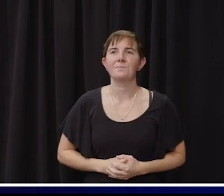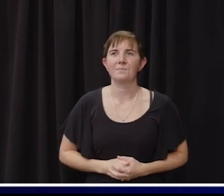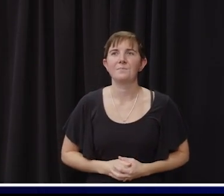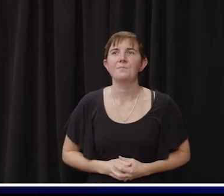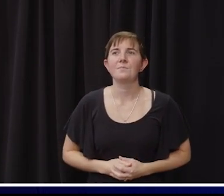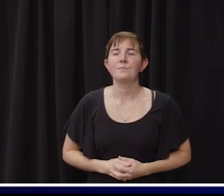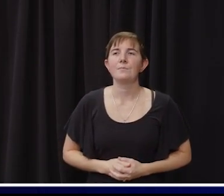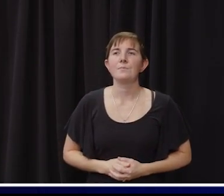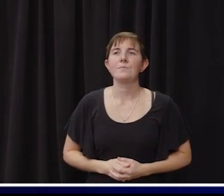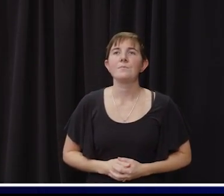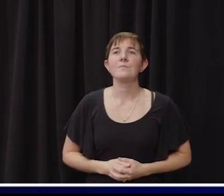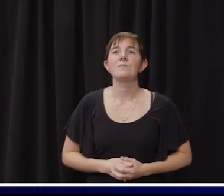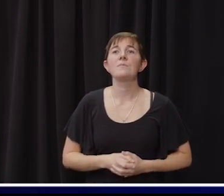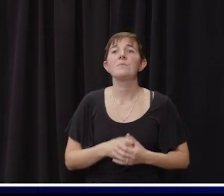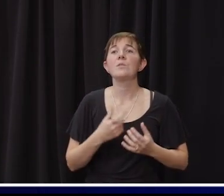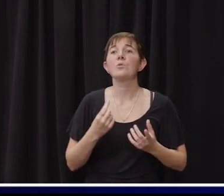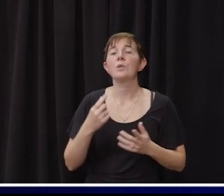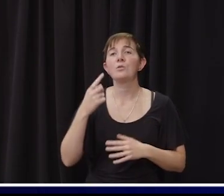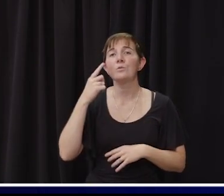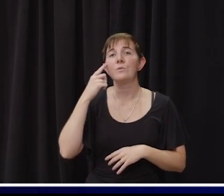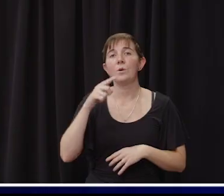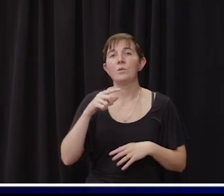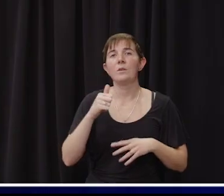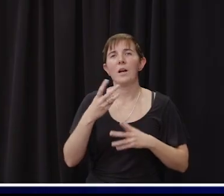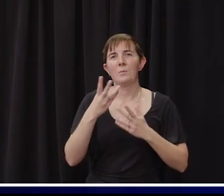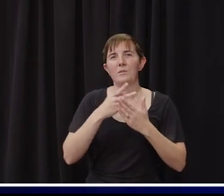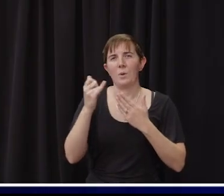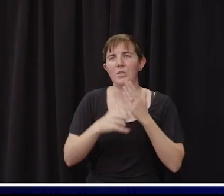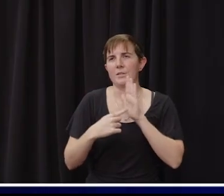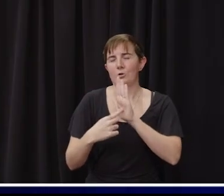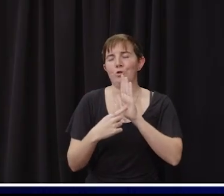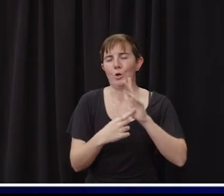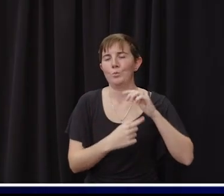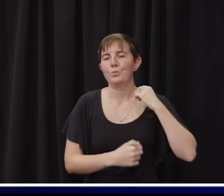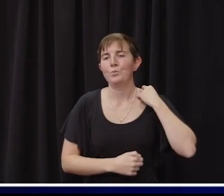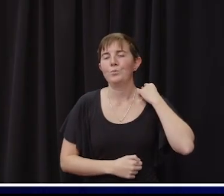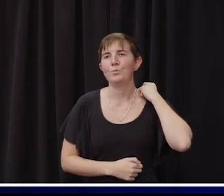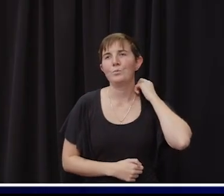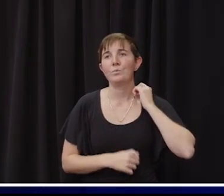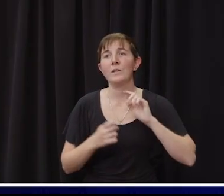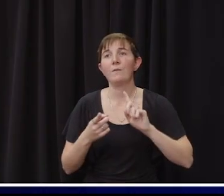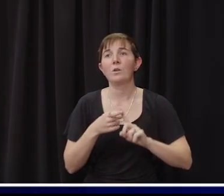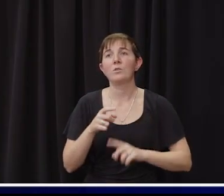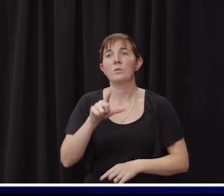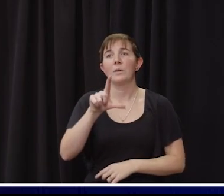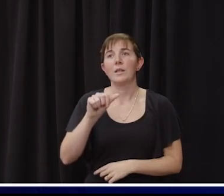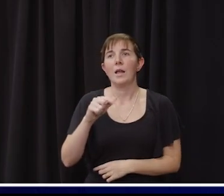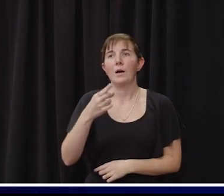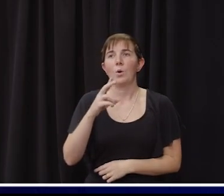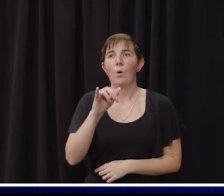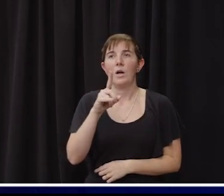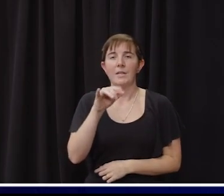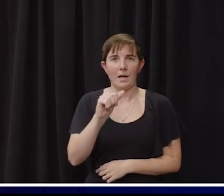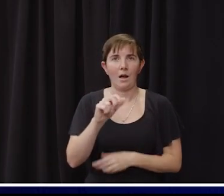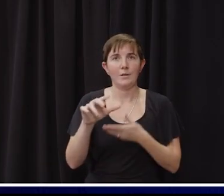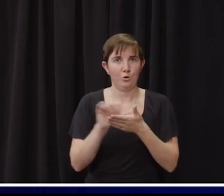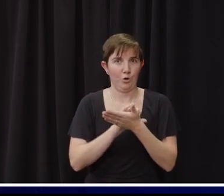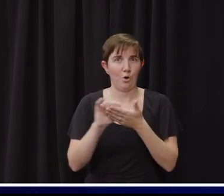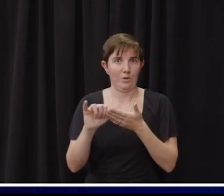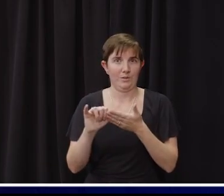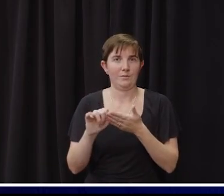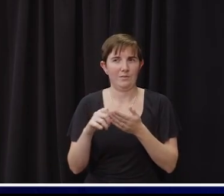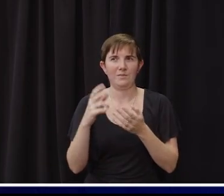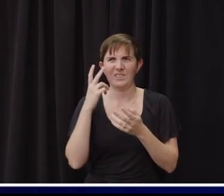And so what we did in the couple of projects I'm going to show you. First one, LaGuardia, New York. So you see a